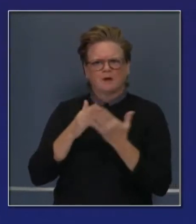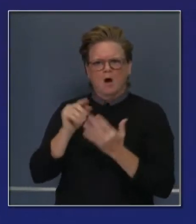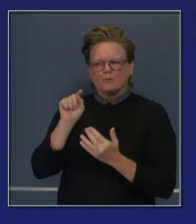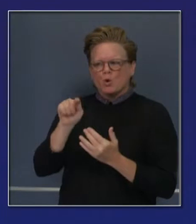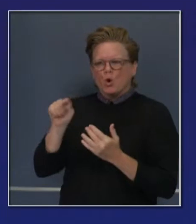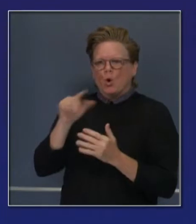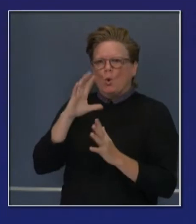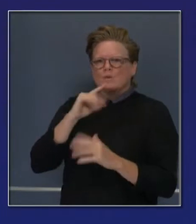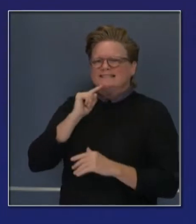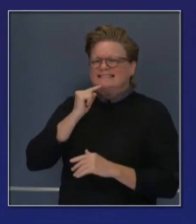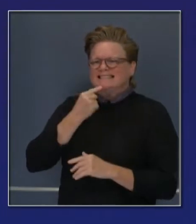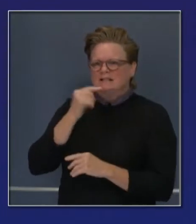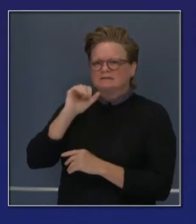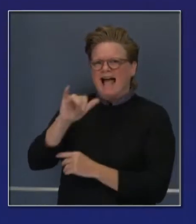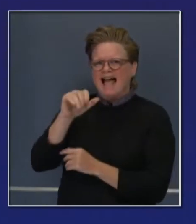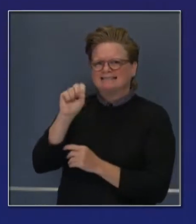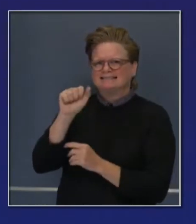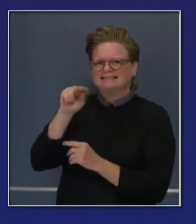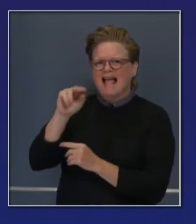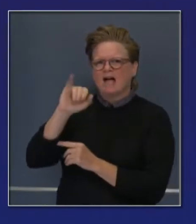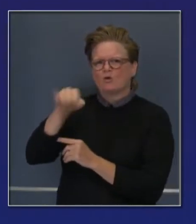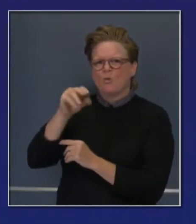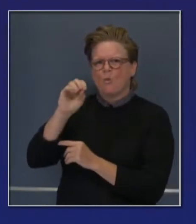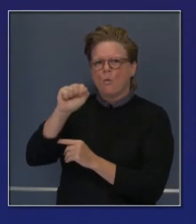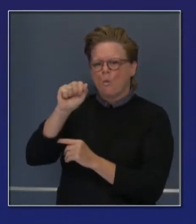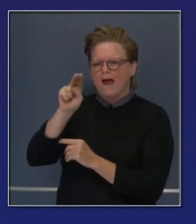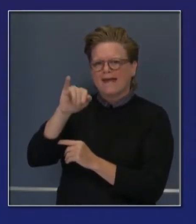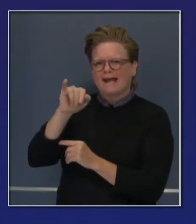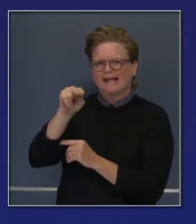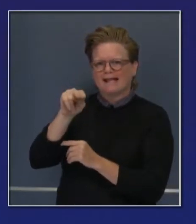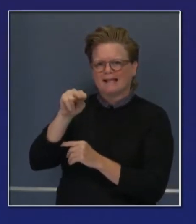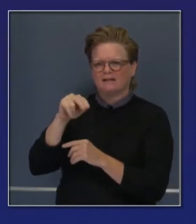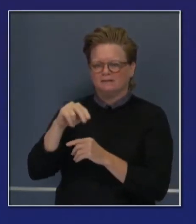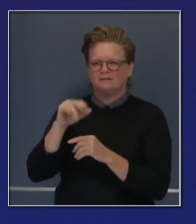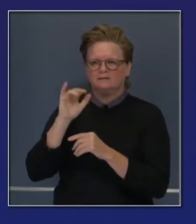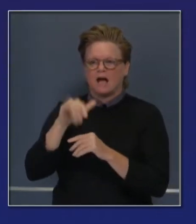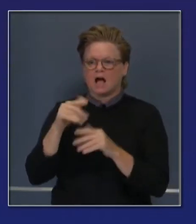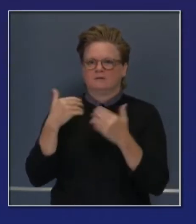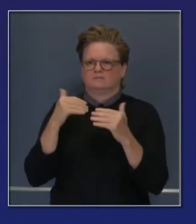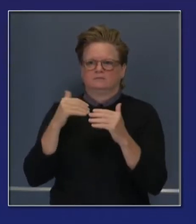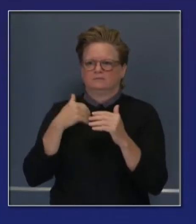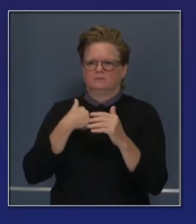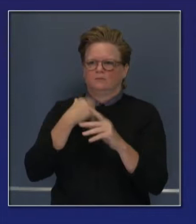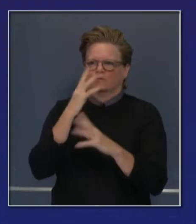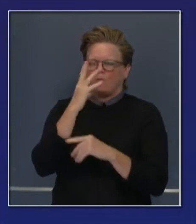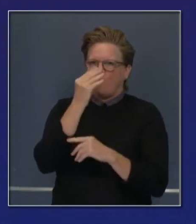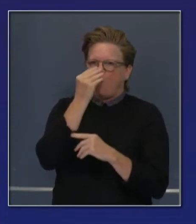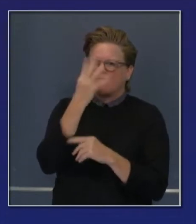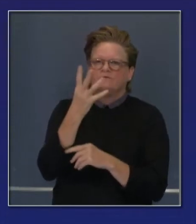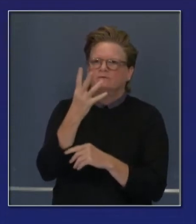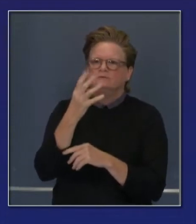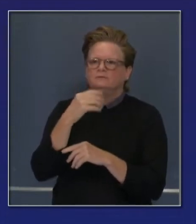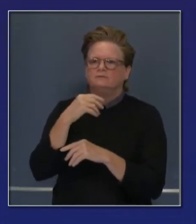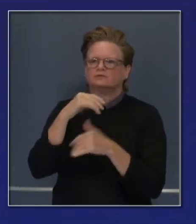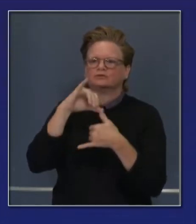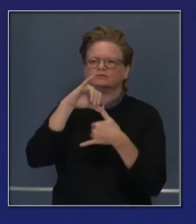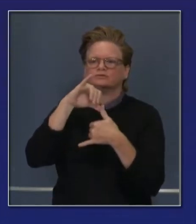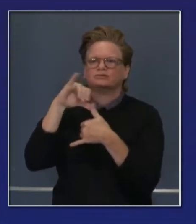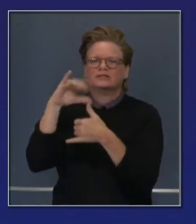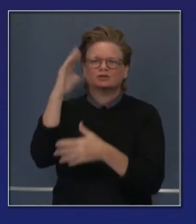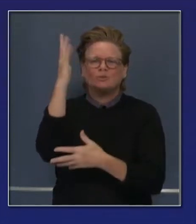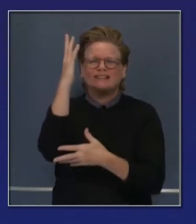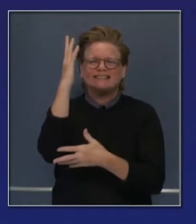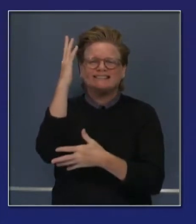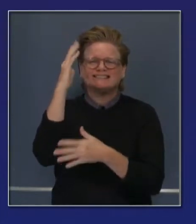fire impacting forests, potentially some of our great majestic sequoias, 0% contained